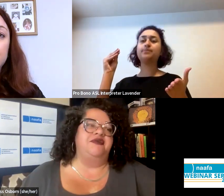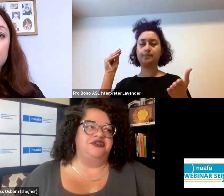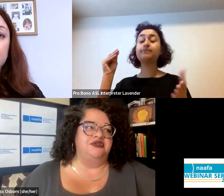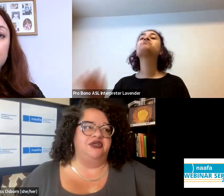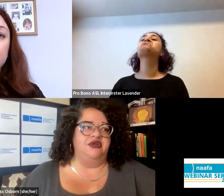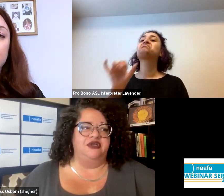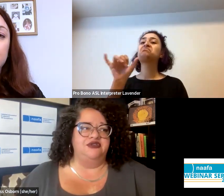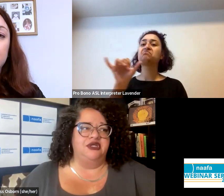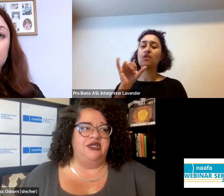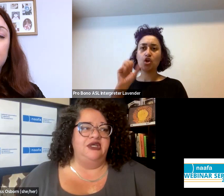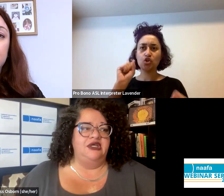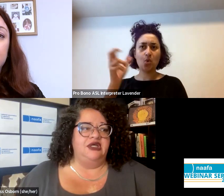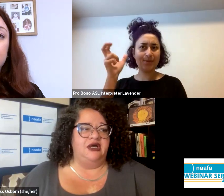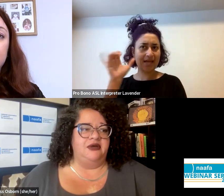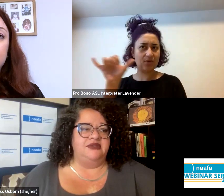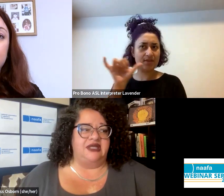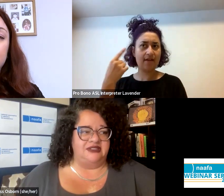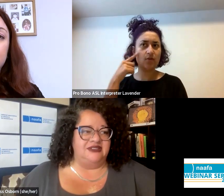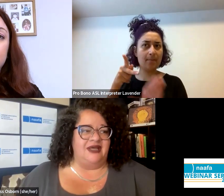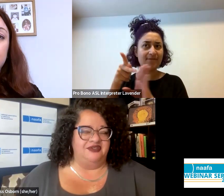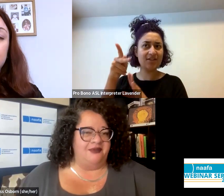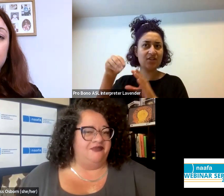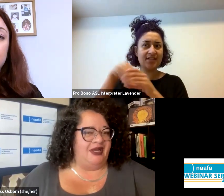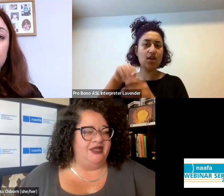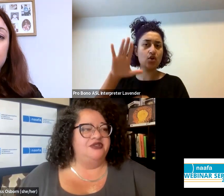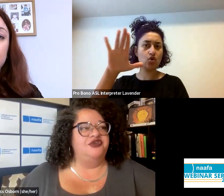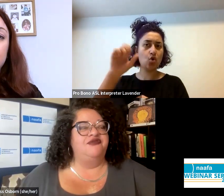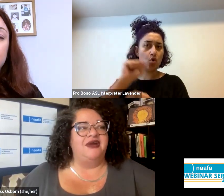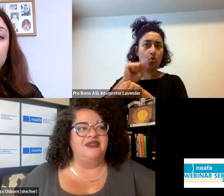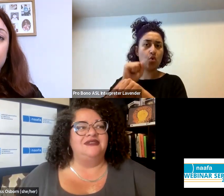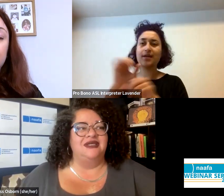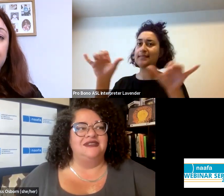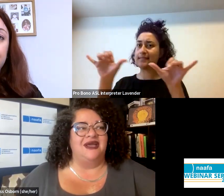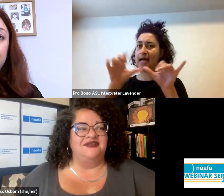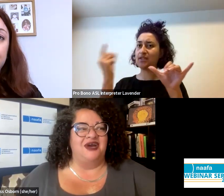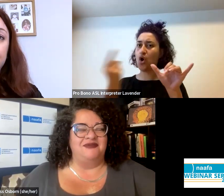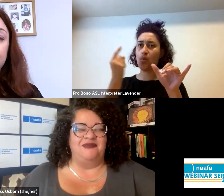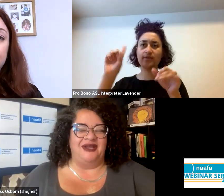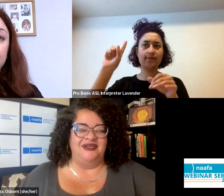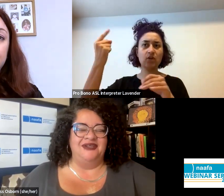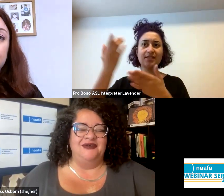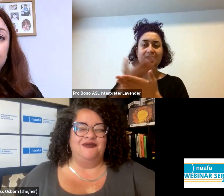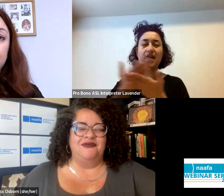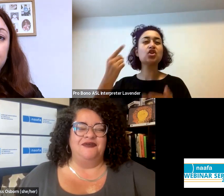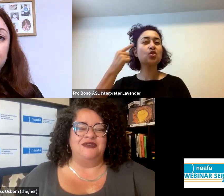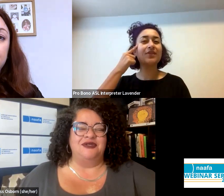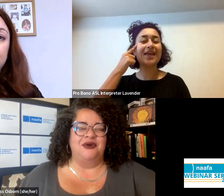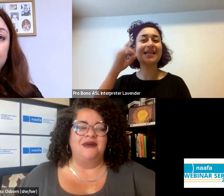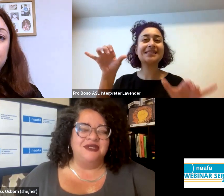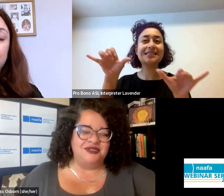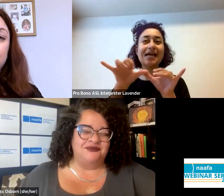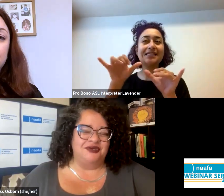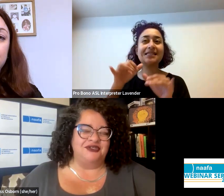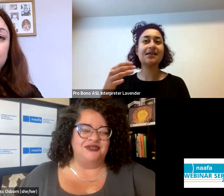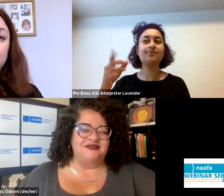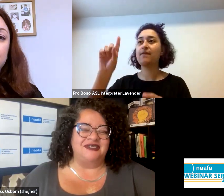for professionals in your industry, size is at the top of mind. Do you find that size is at the top of mind for the folks who are